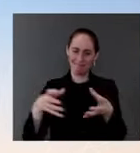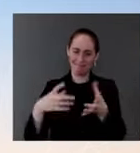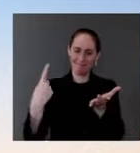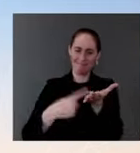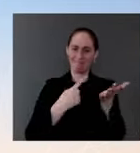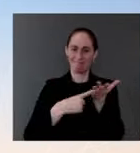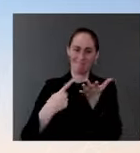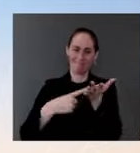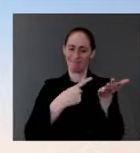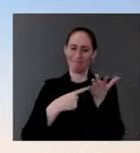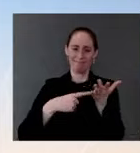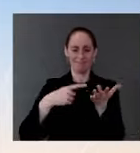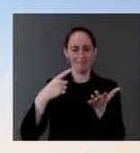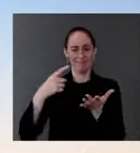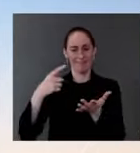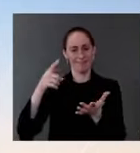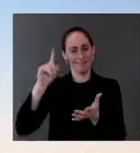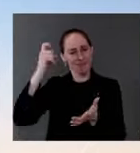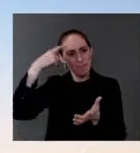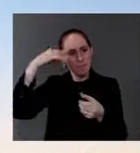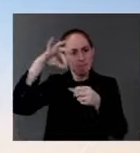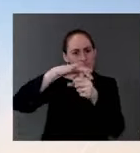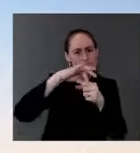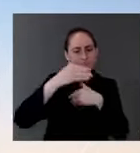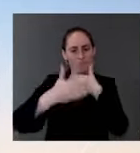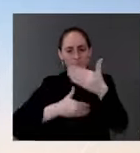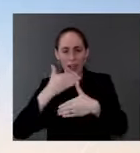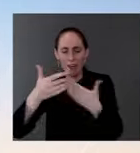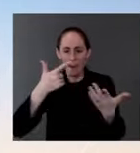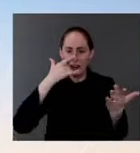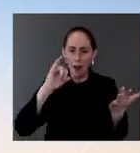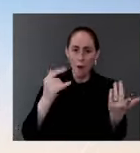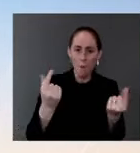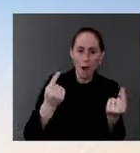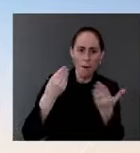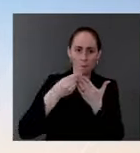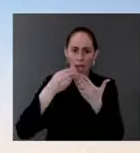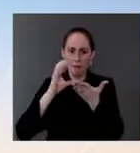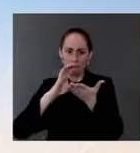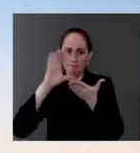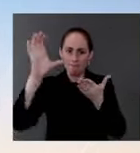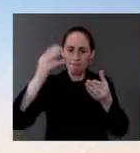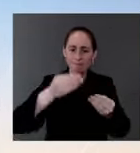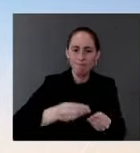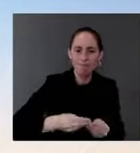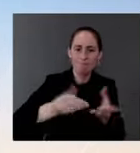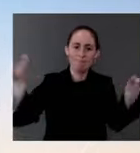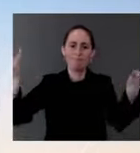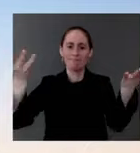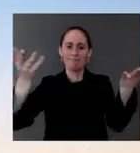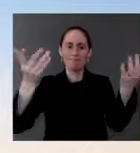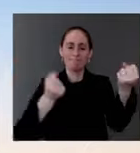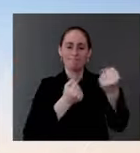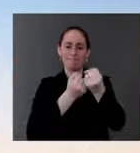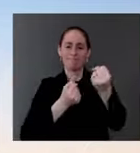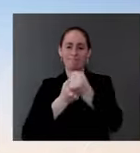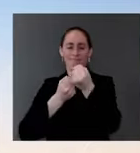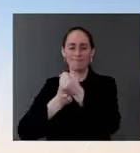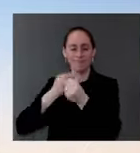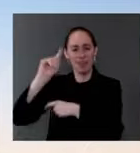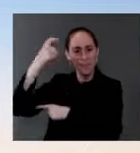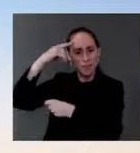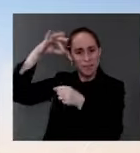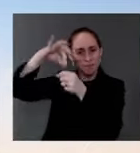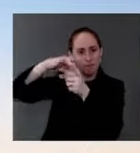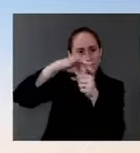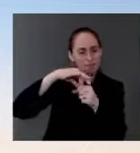the preservation of democracy around the world. As the president conveyed, democracy works best with consensus and cooperation, and he's also noted